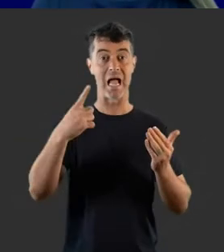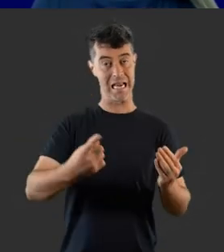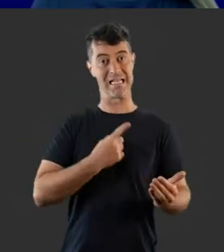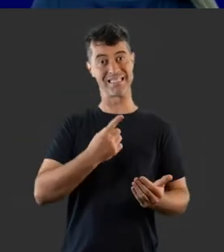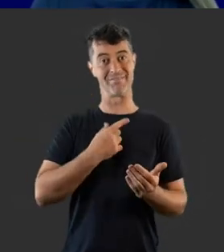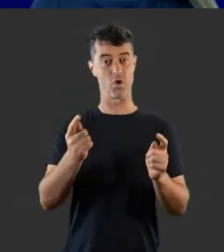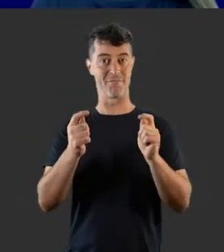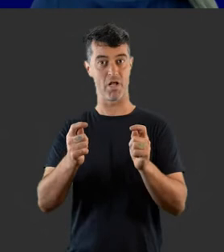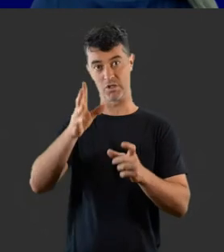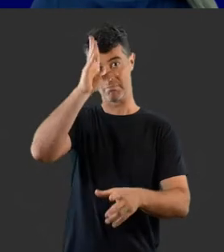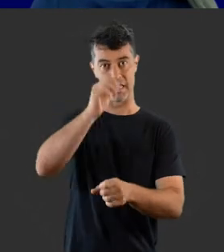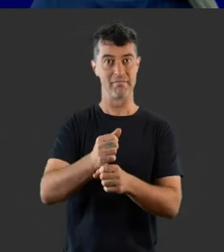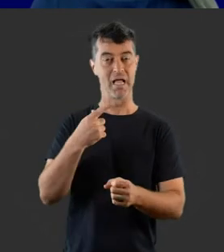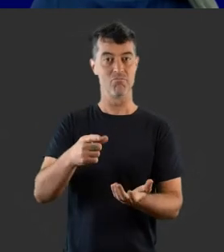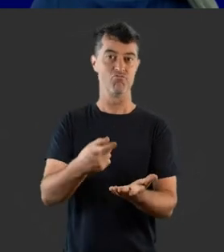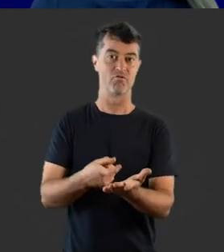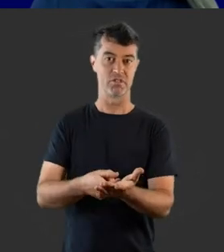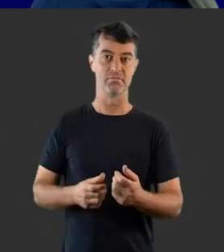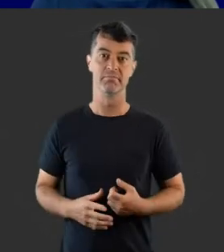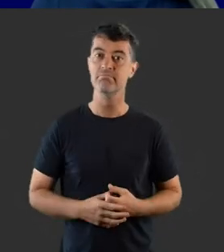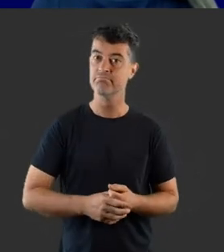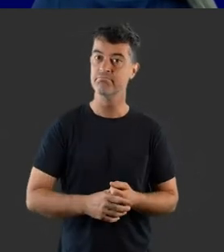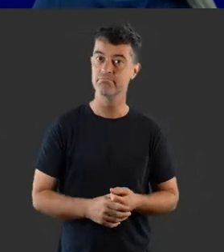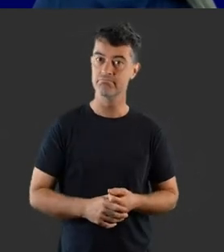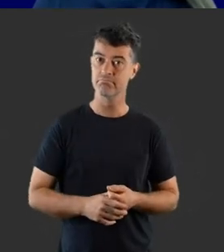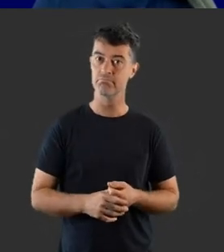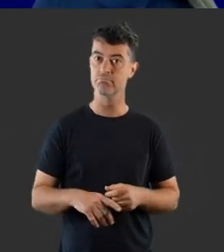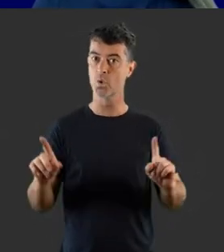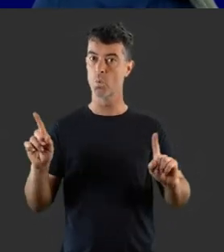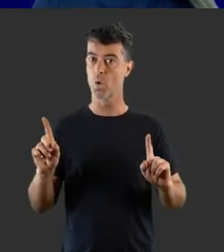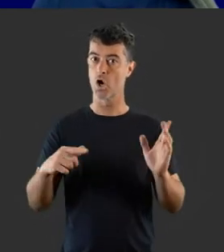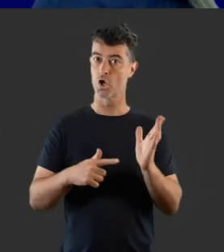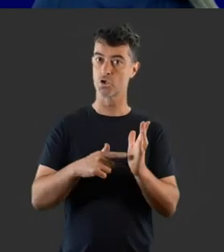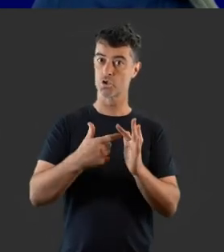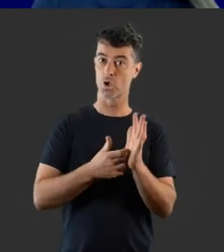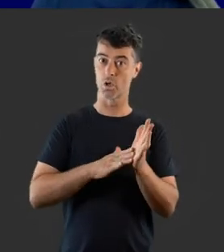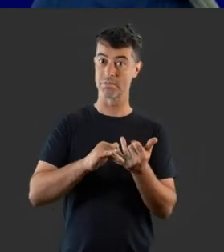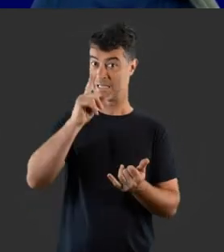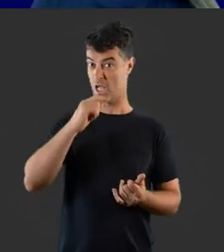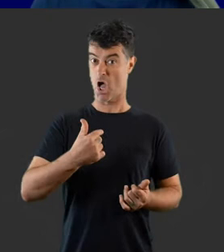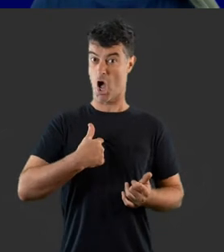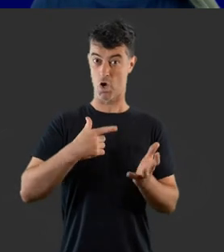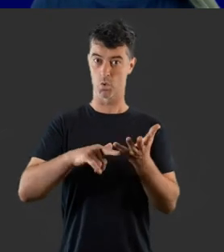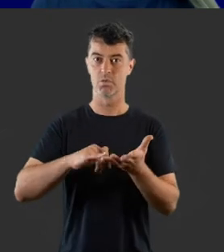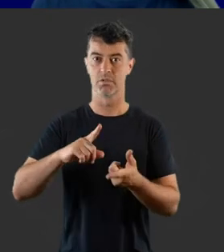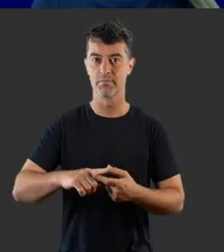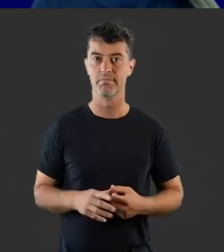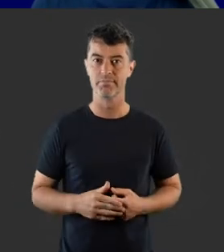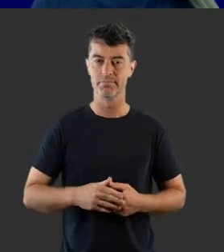and individual values, beliefs and preferences. What terms can I use?